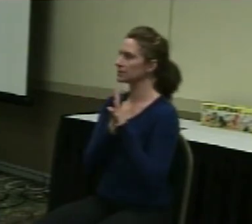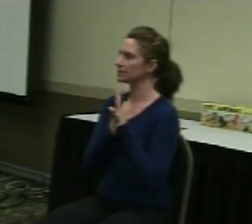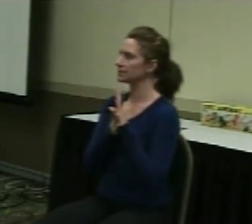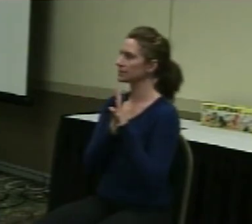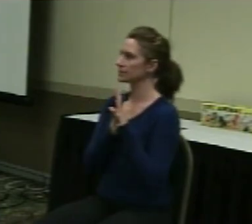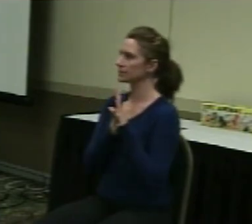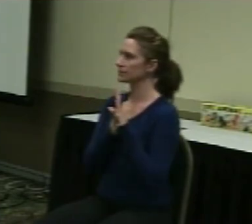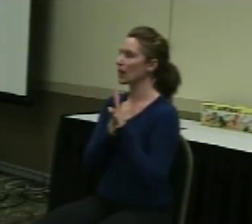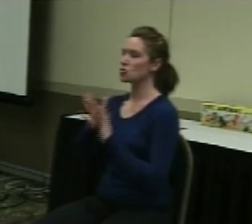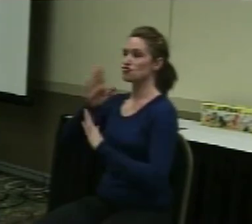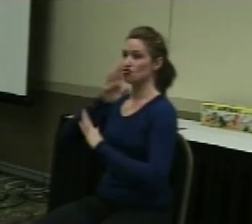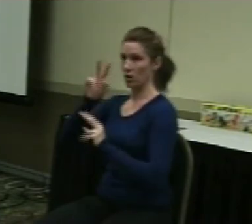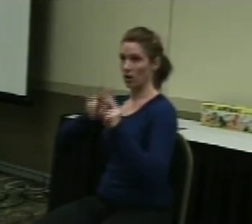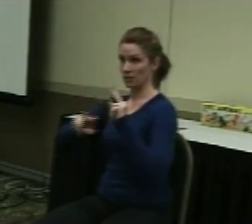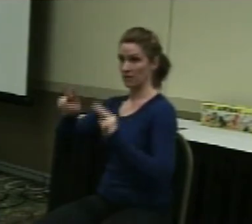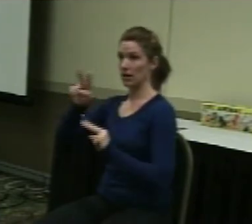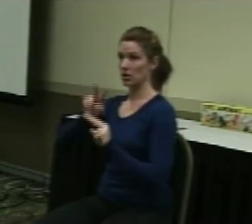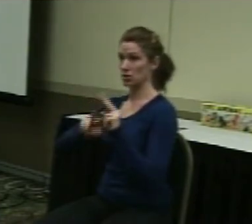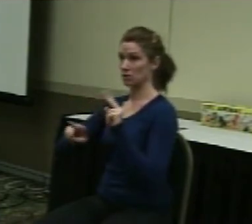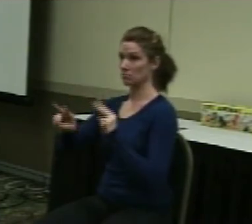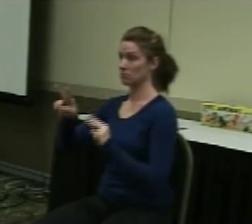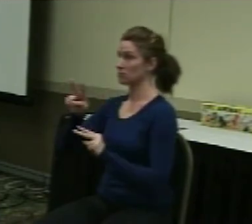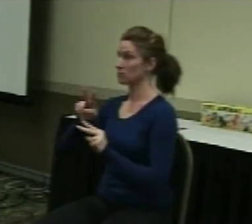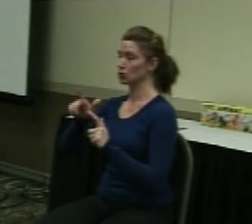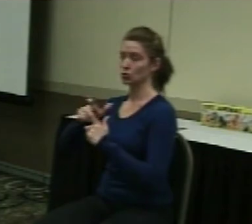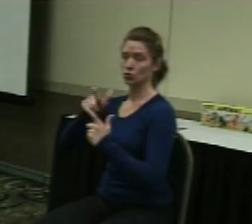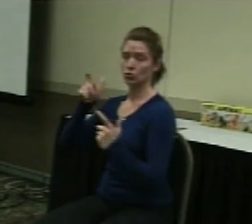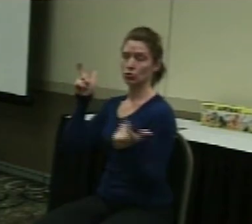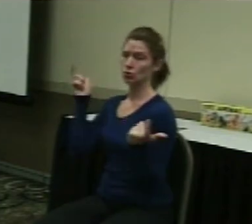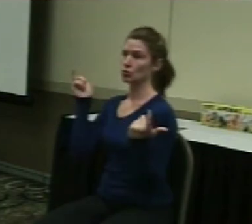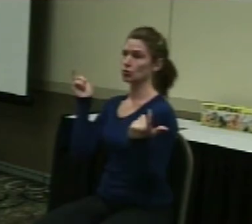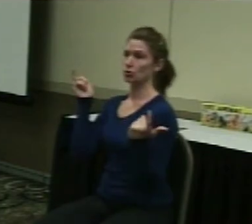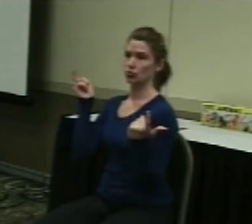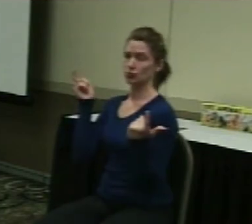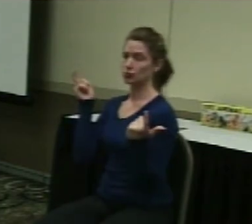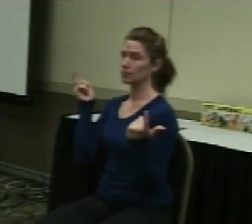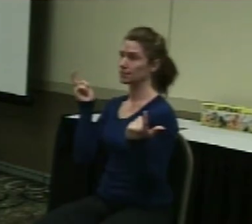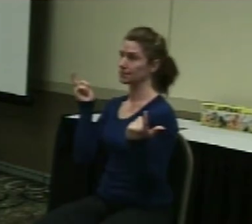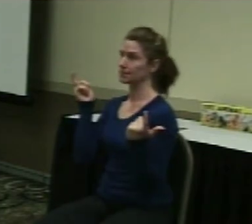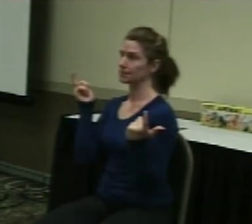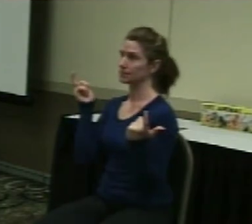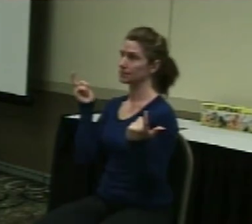that. So direct observation, huge, huge,